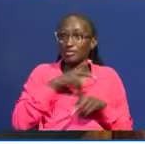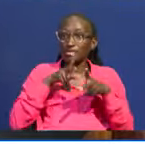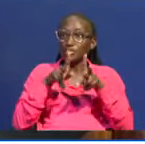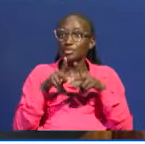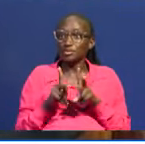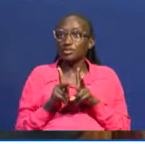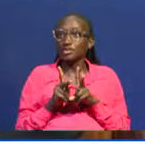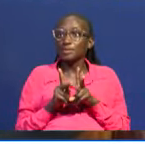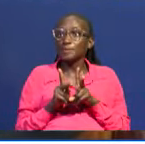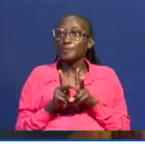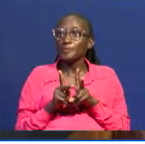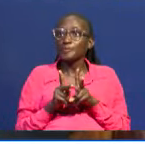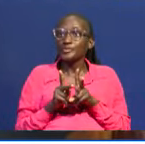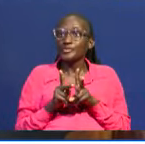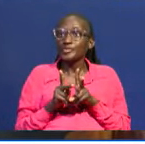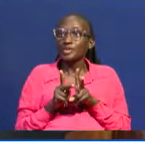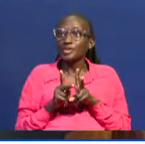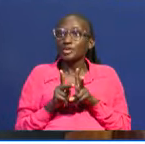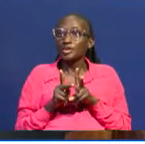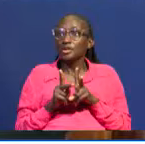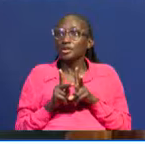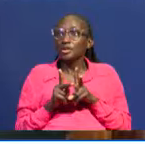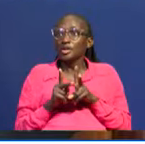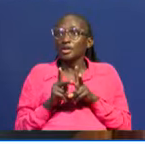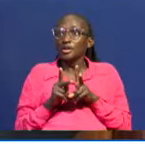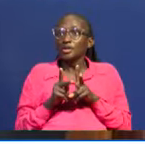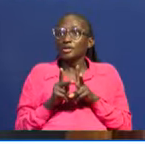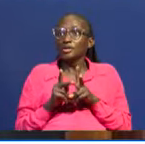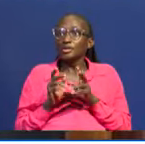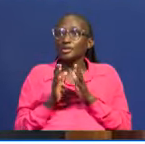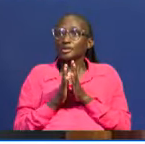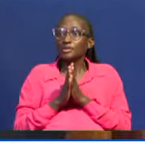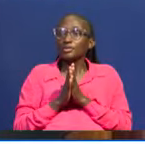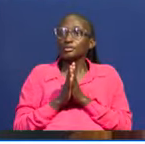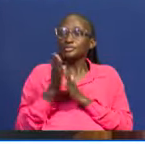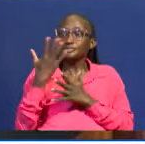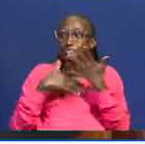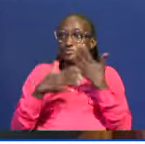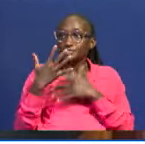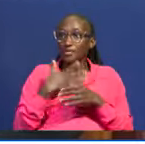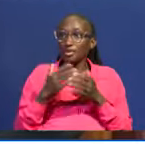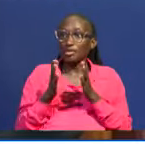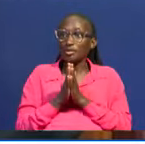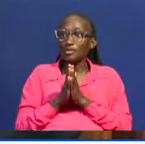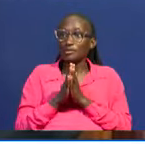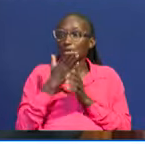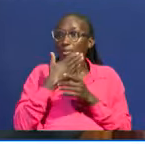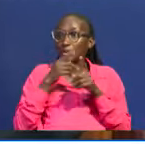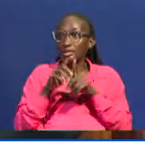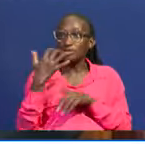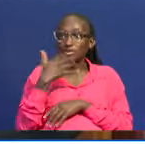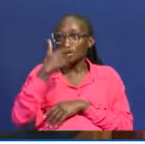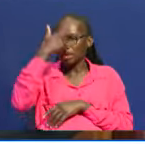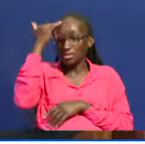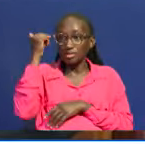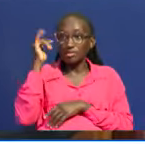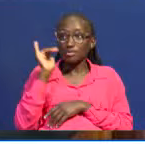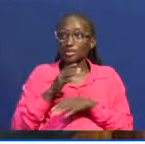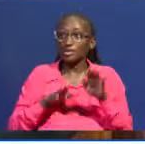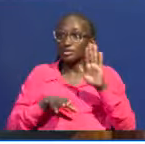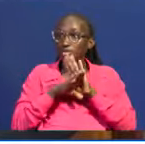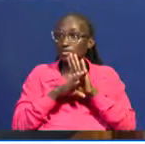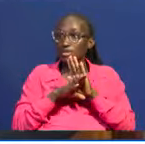opportunity to consider the impeachment of the late Nderito Gachagua. And in that impeachment, if, because this is a house of